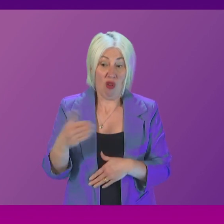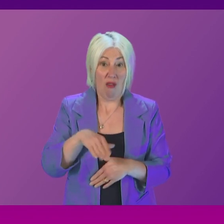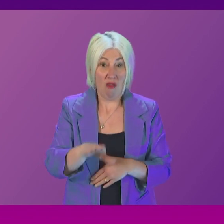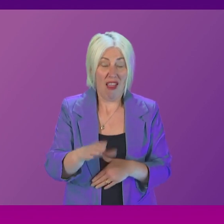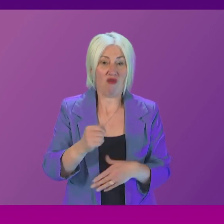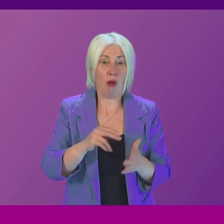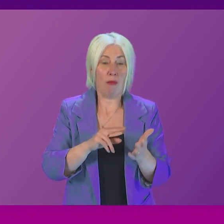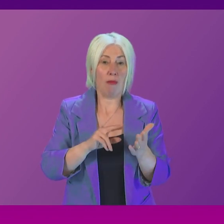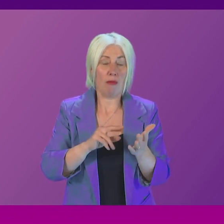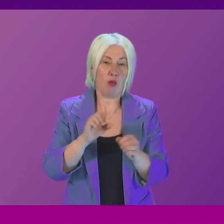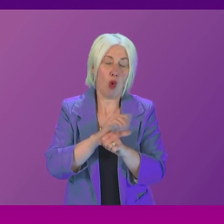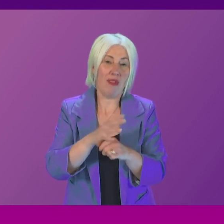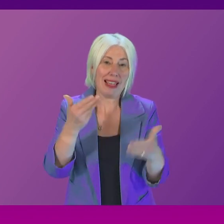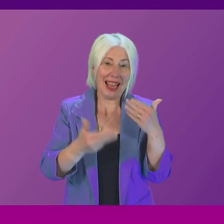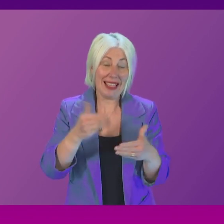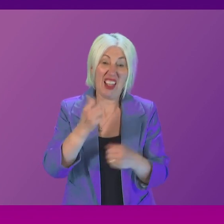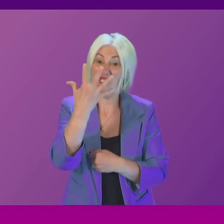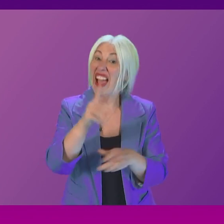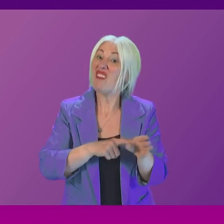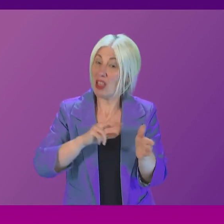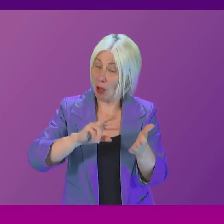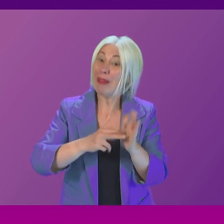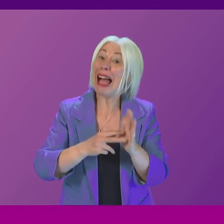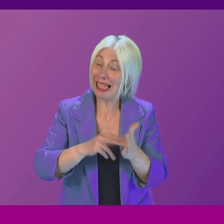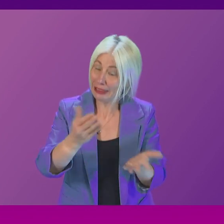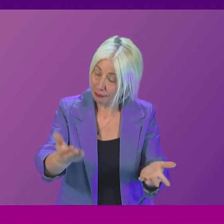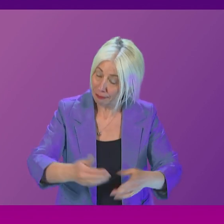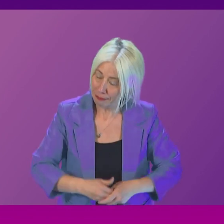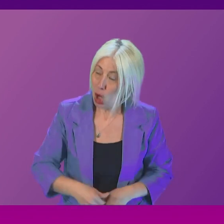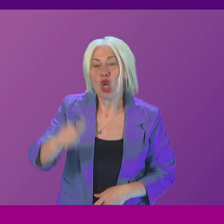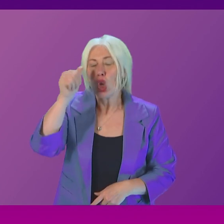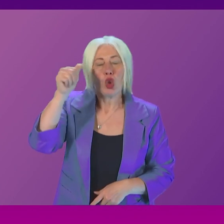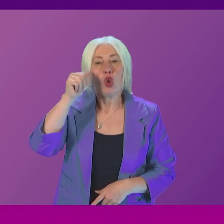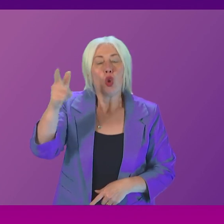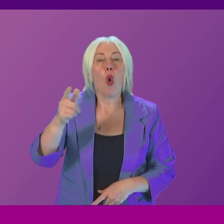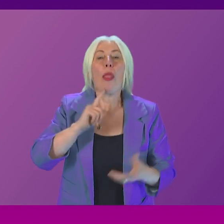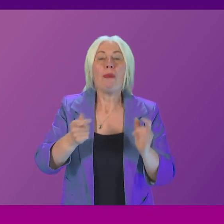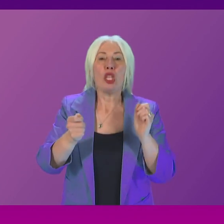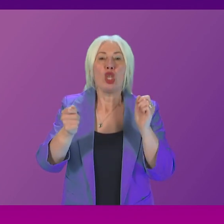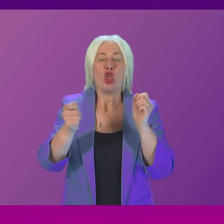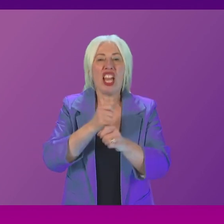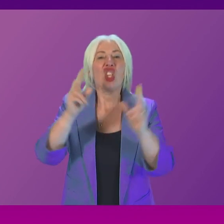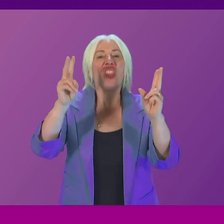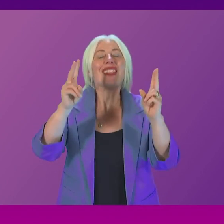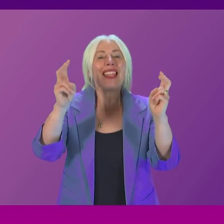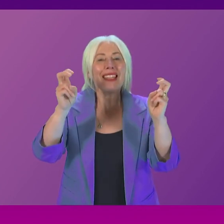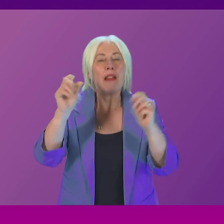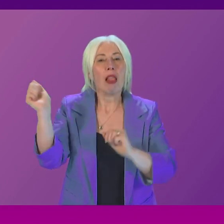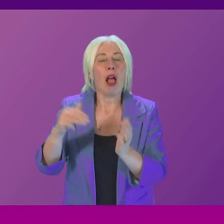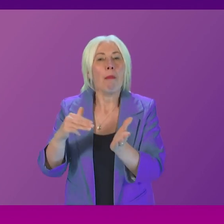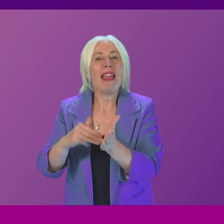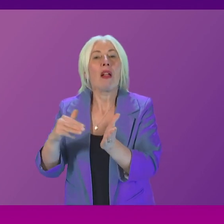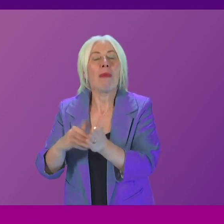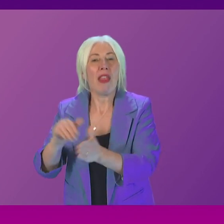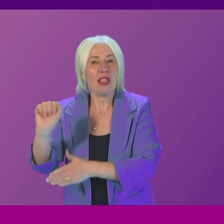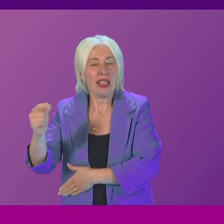plan. And it's a plan that, of course, and you'll notice, of course, the change in the title of Michael Matheson's role as